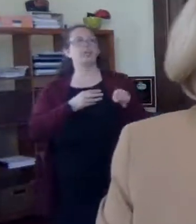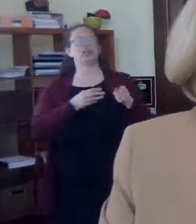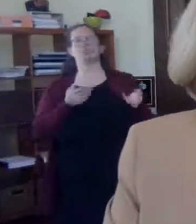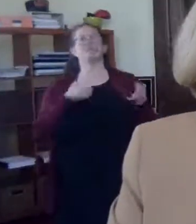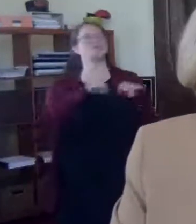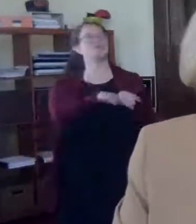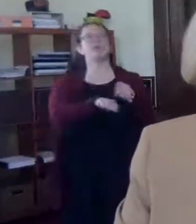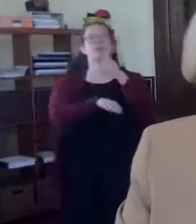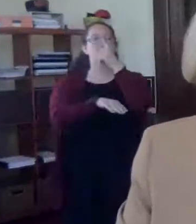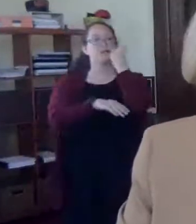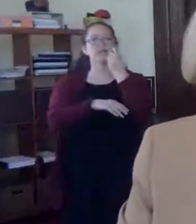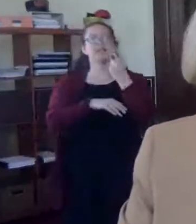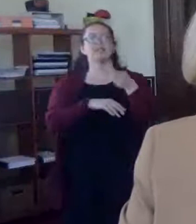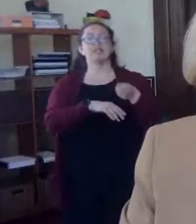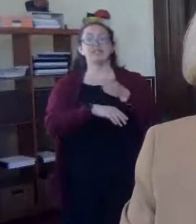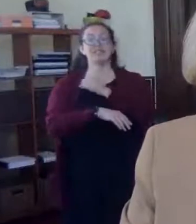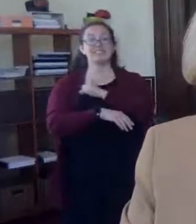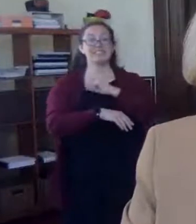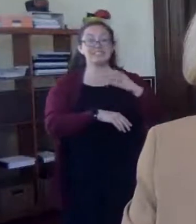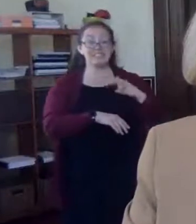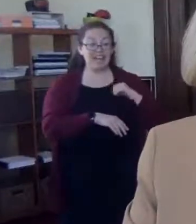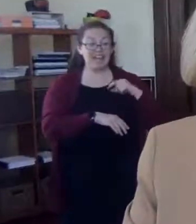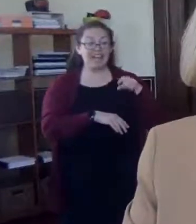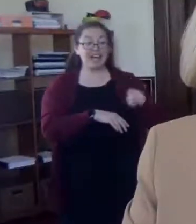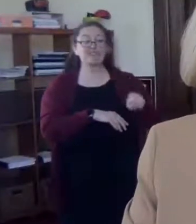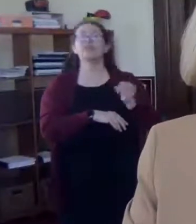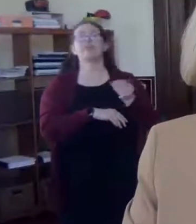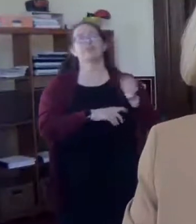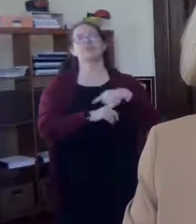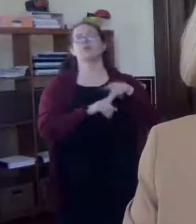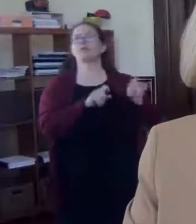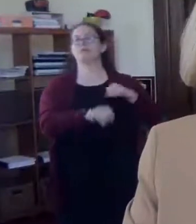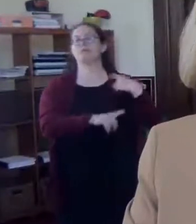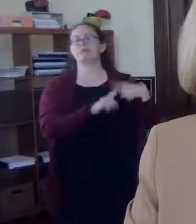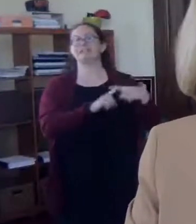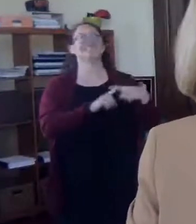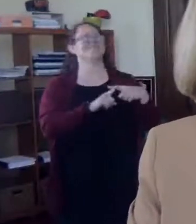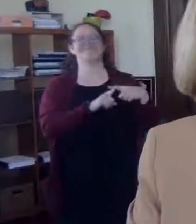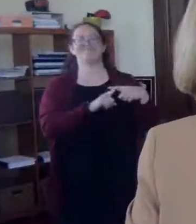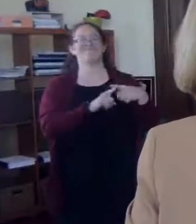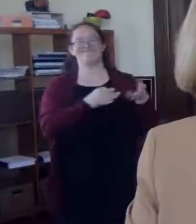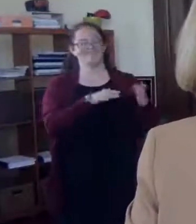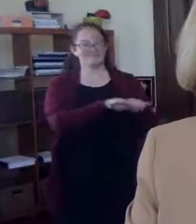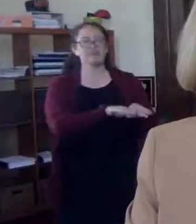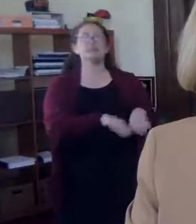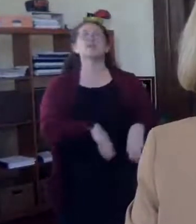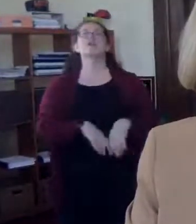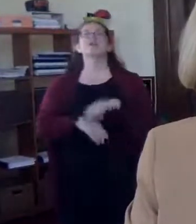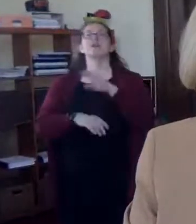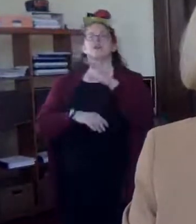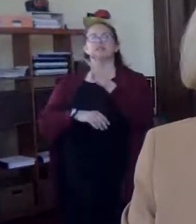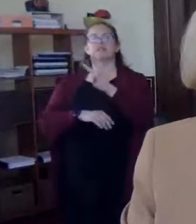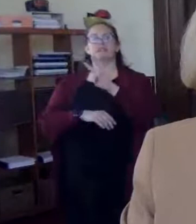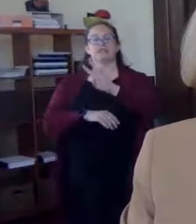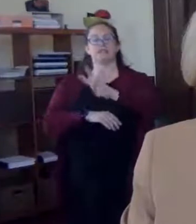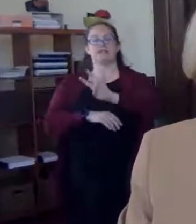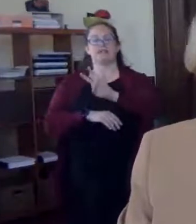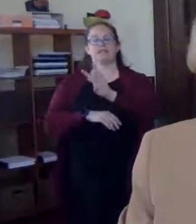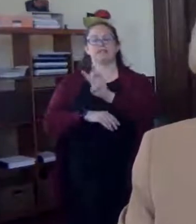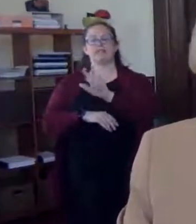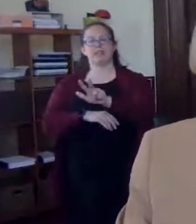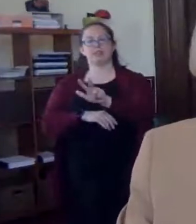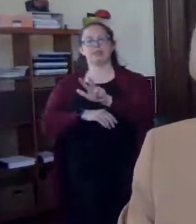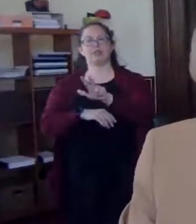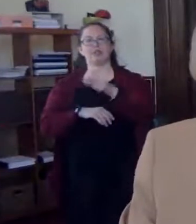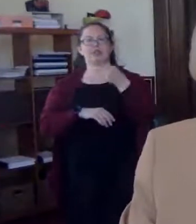couple of positive cases among their medical personnel. And then also 6763 Page in Pagedale,